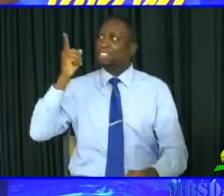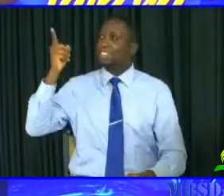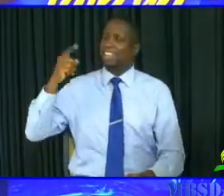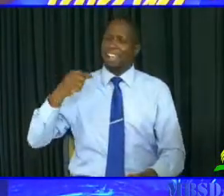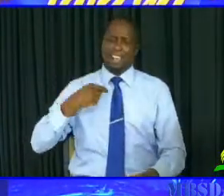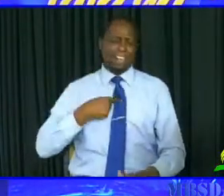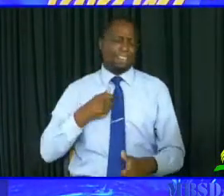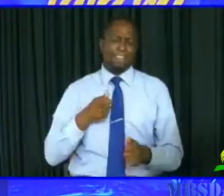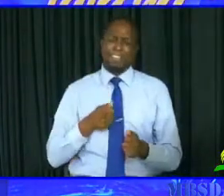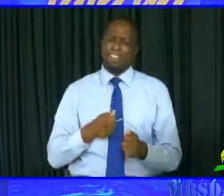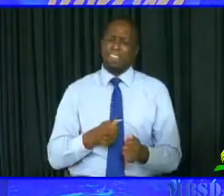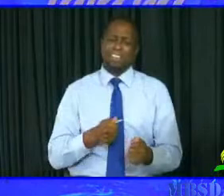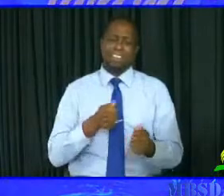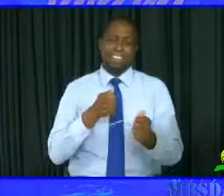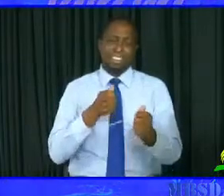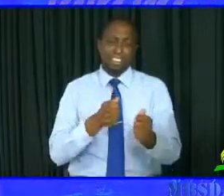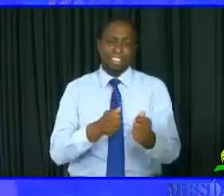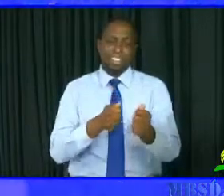I will